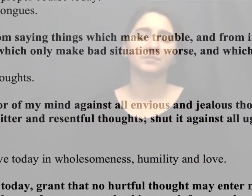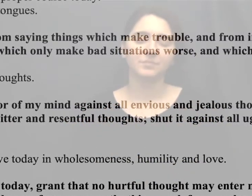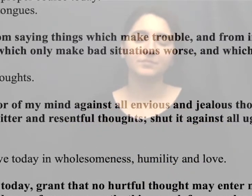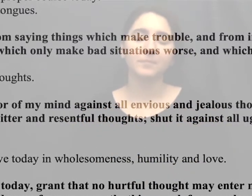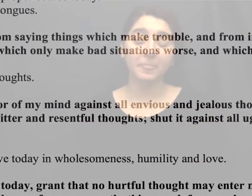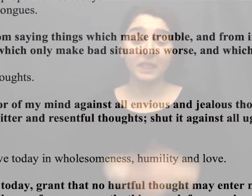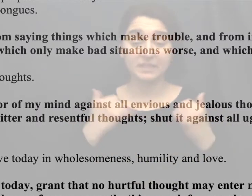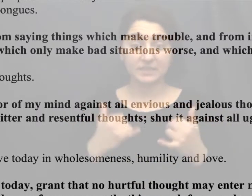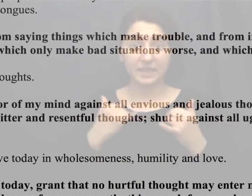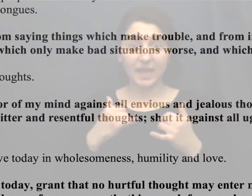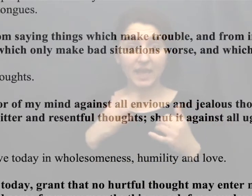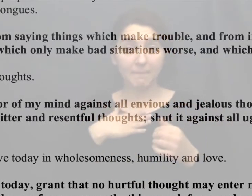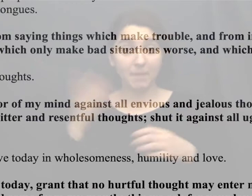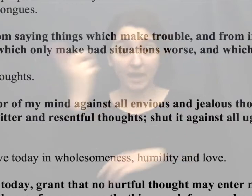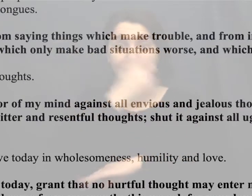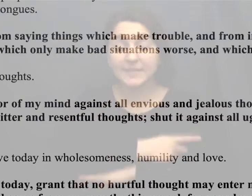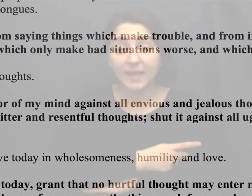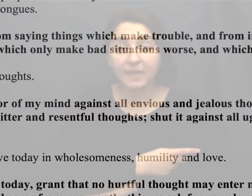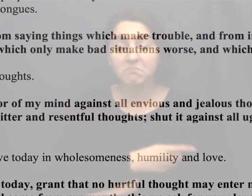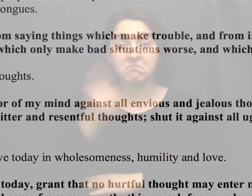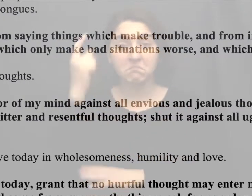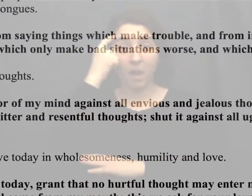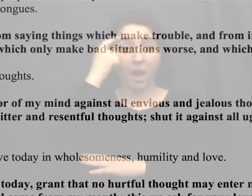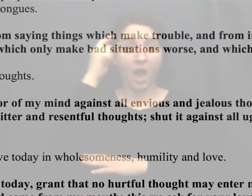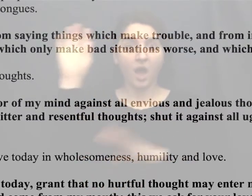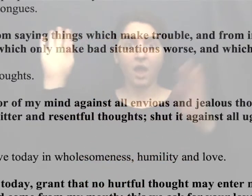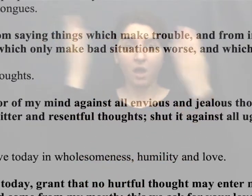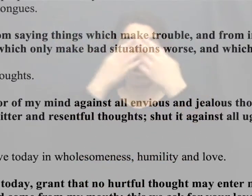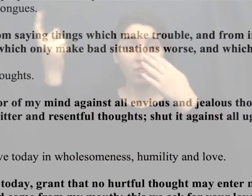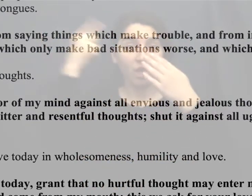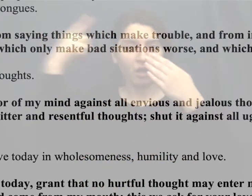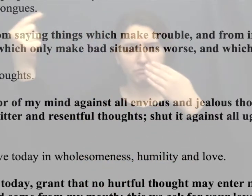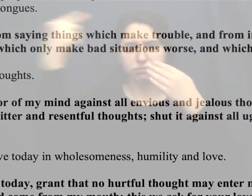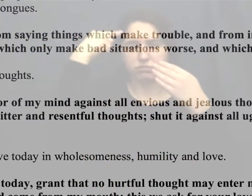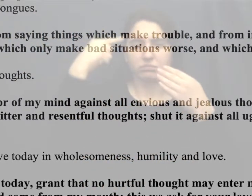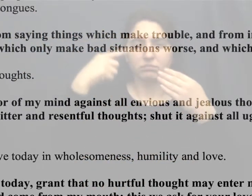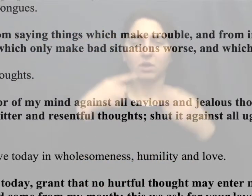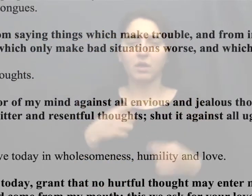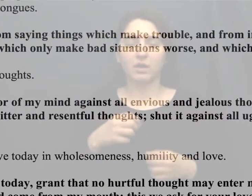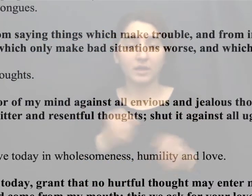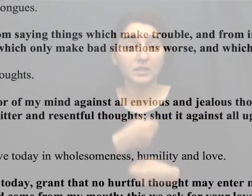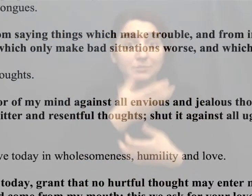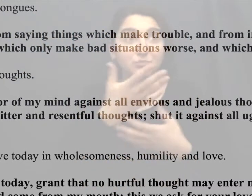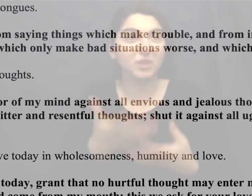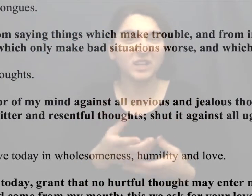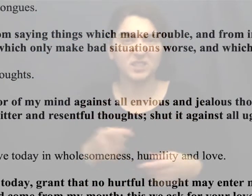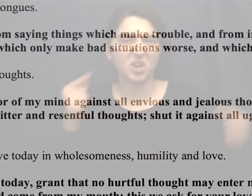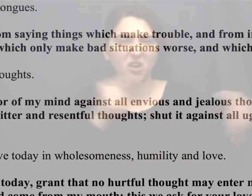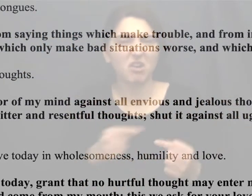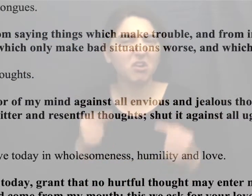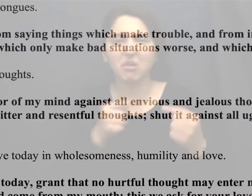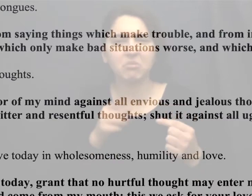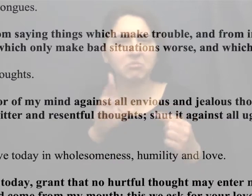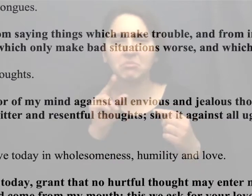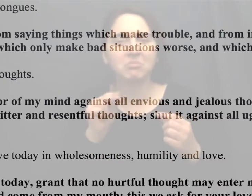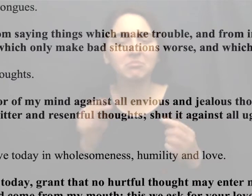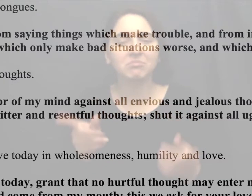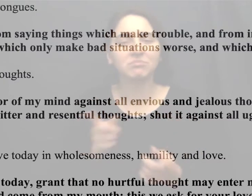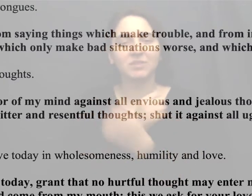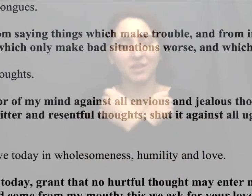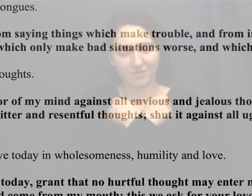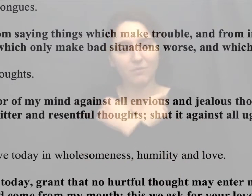All through today, grant that no hurtful thought may enter my mind and no hurtful word come from my